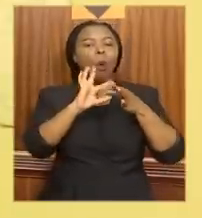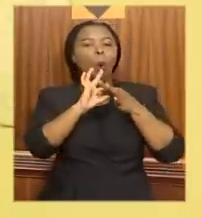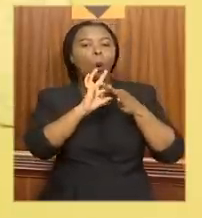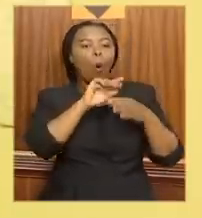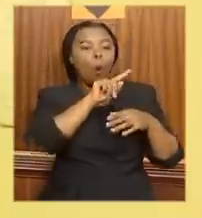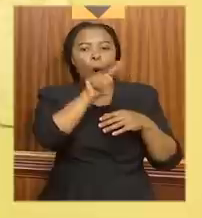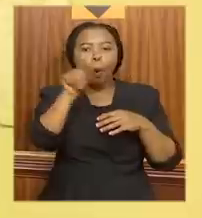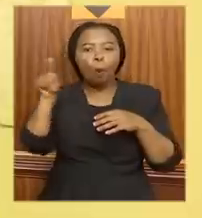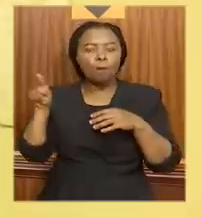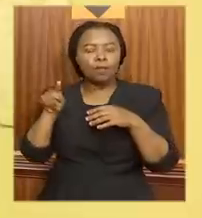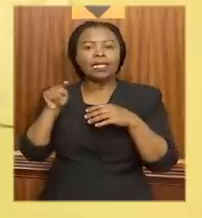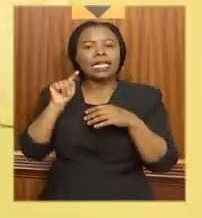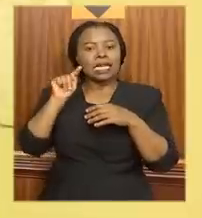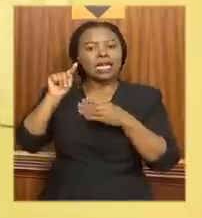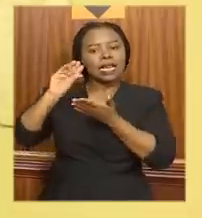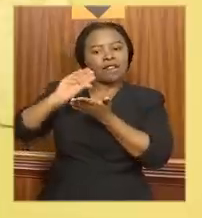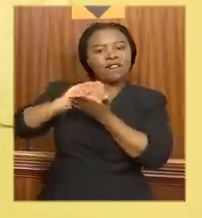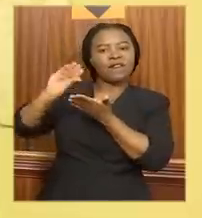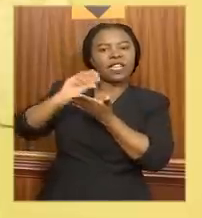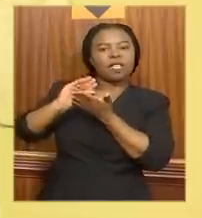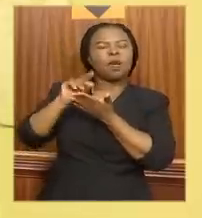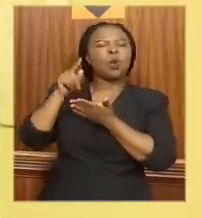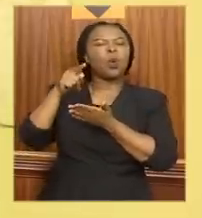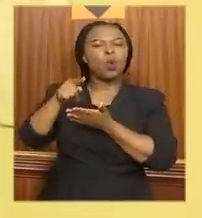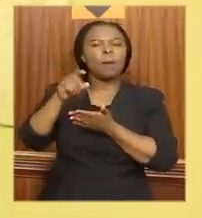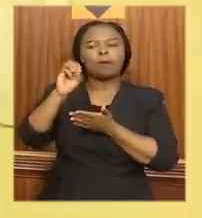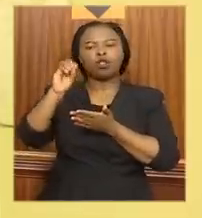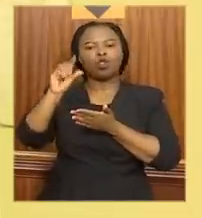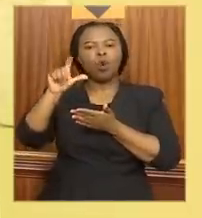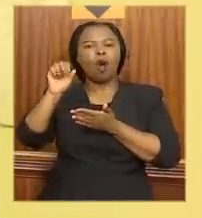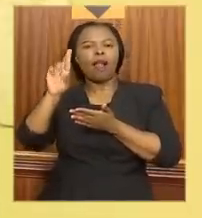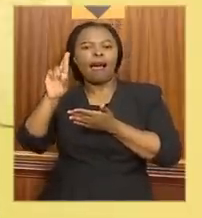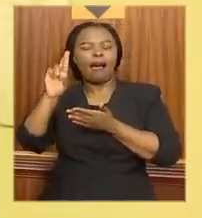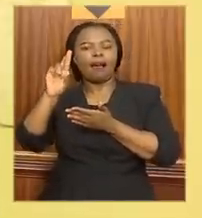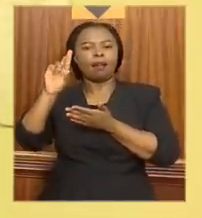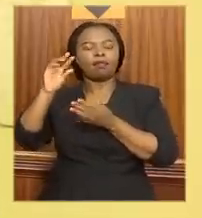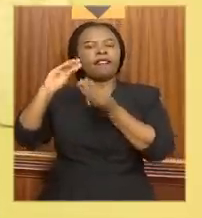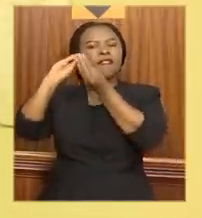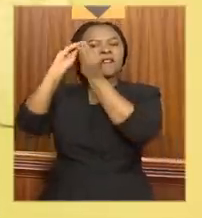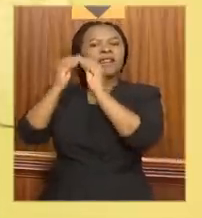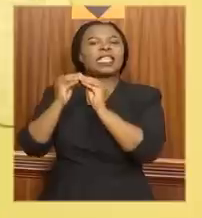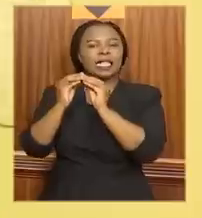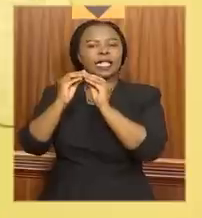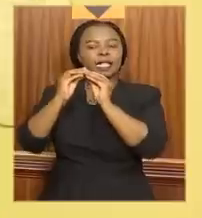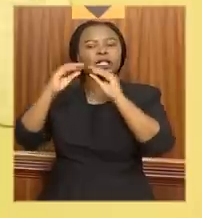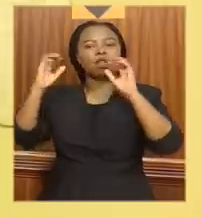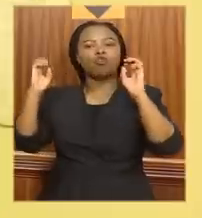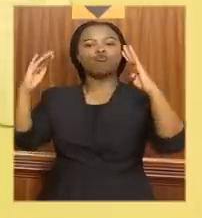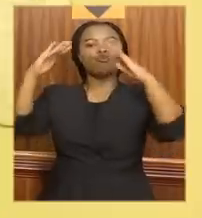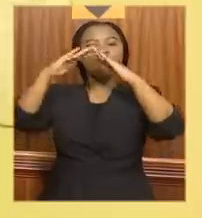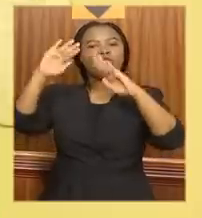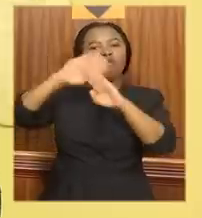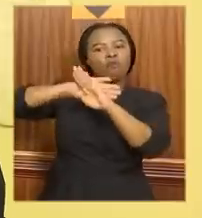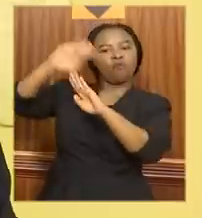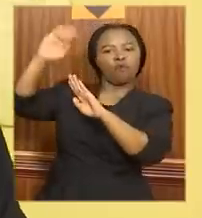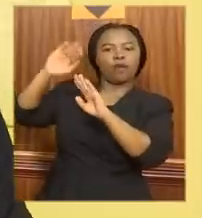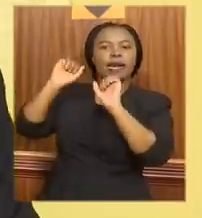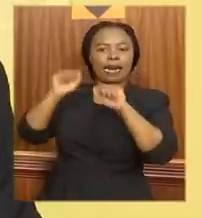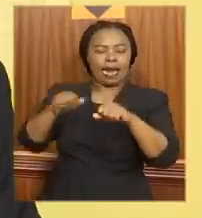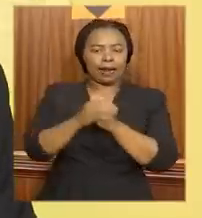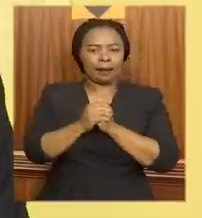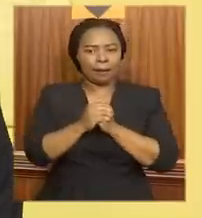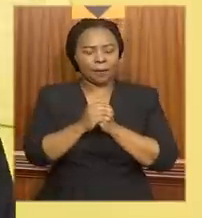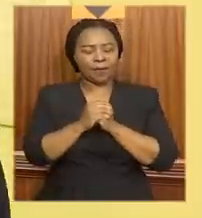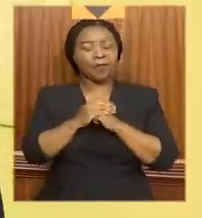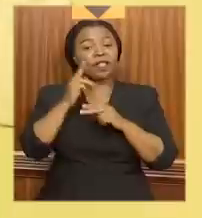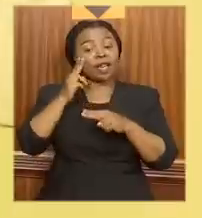invest in rooftop solar installation. And finally, these actions